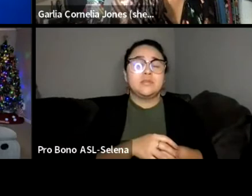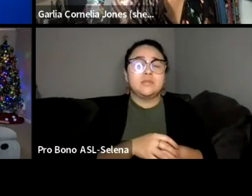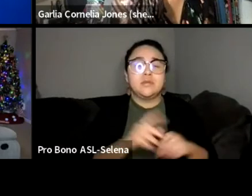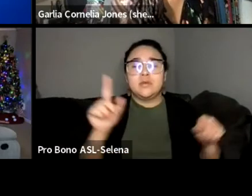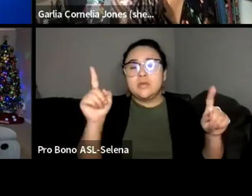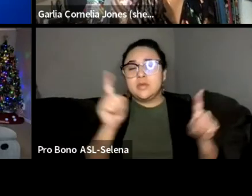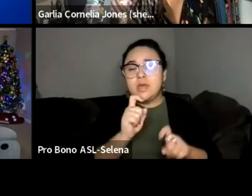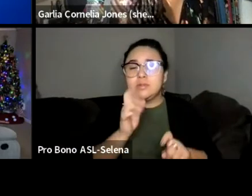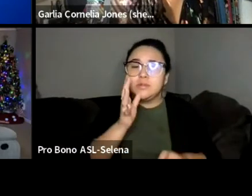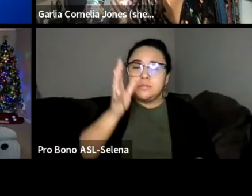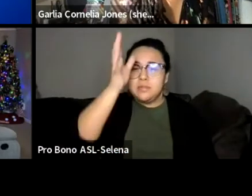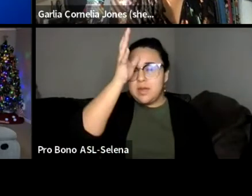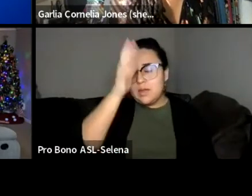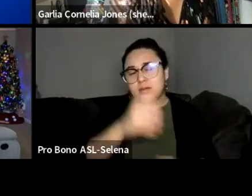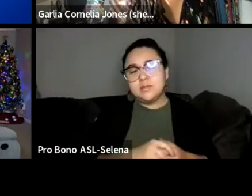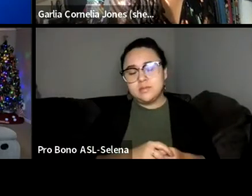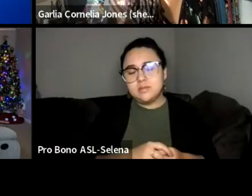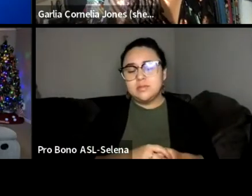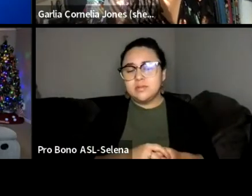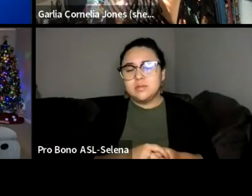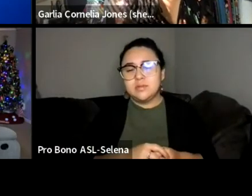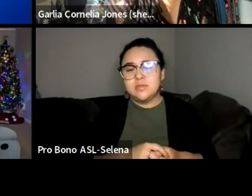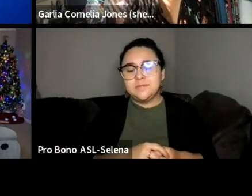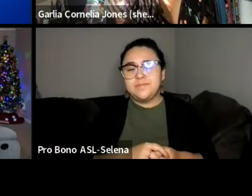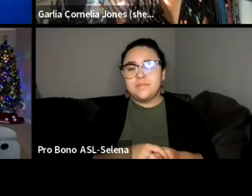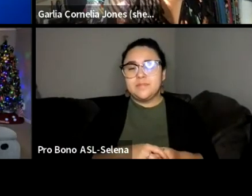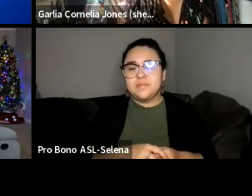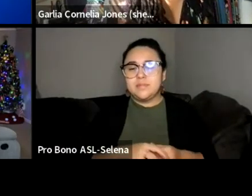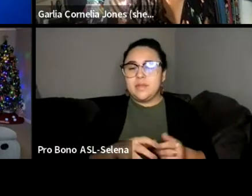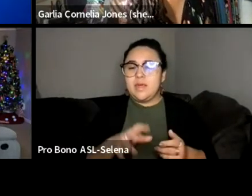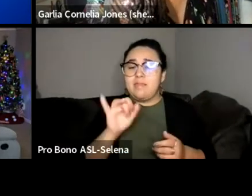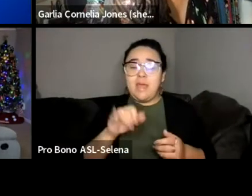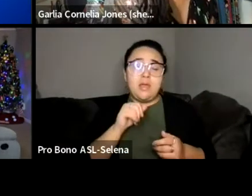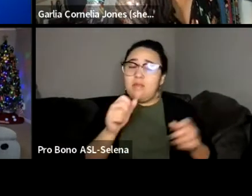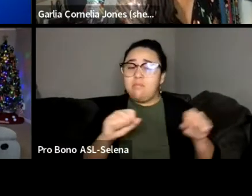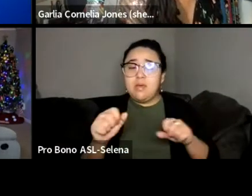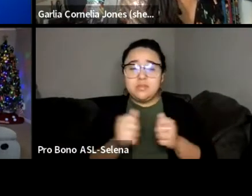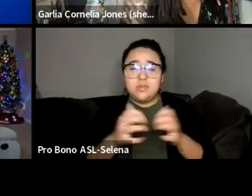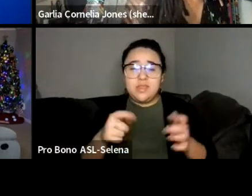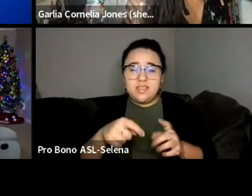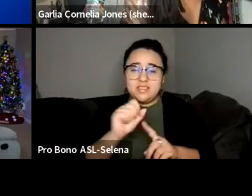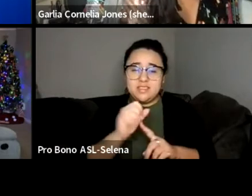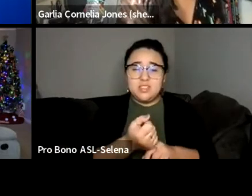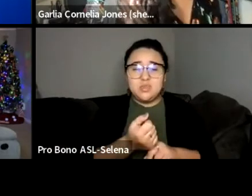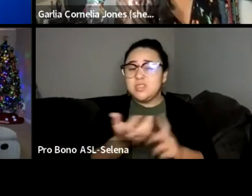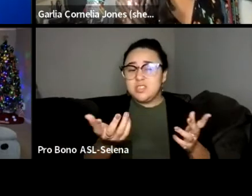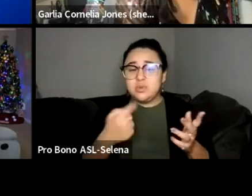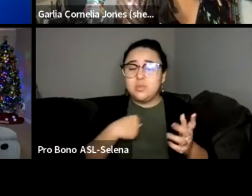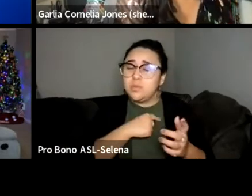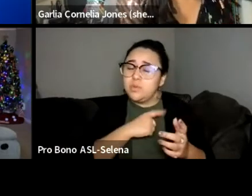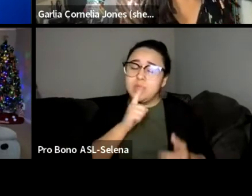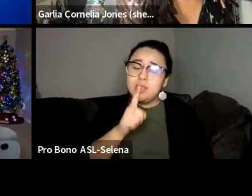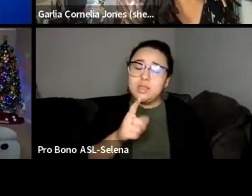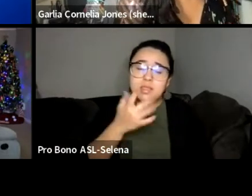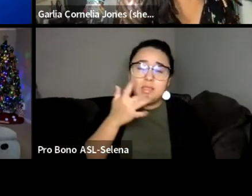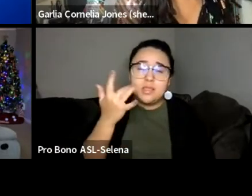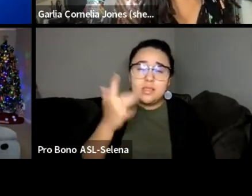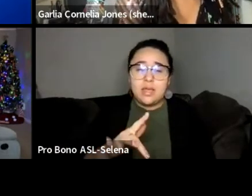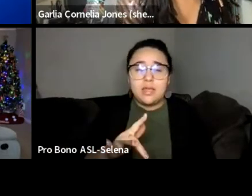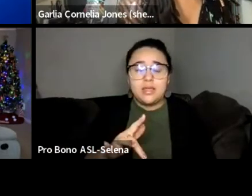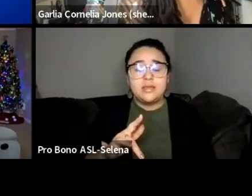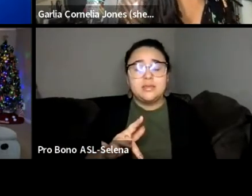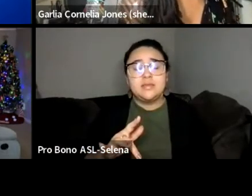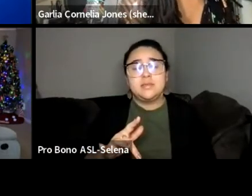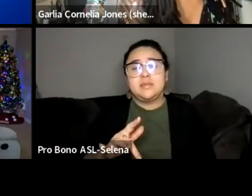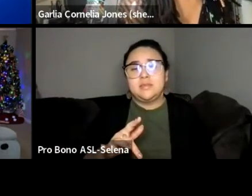existed without the supportive situation that we were so lucky to be able to create, that I hope one day isn't lucky, that I hope one